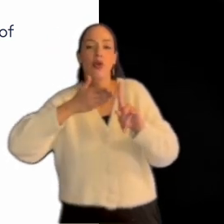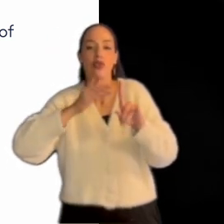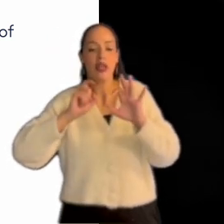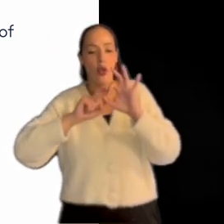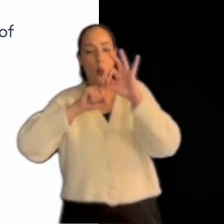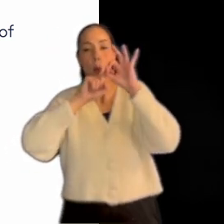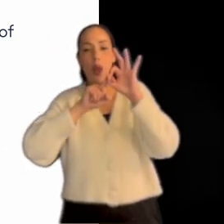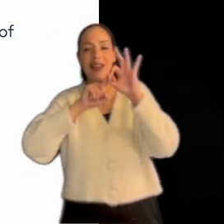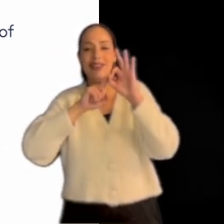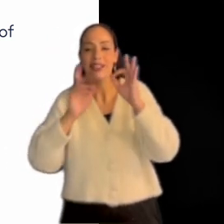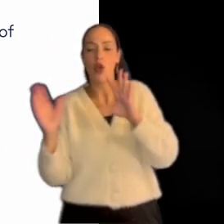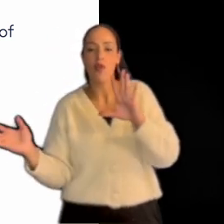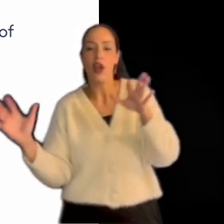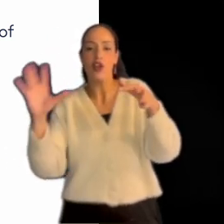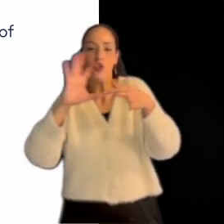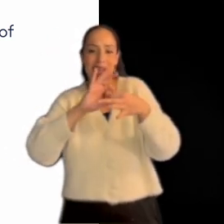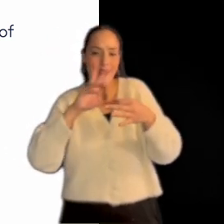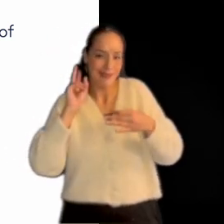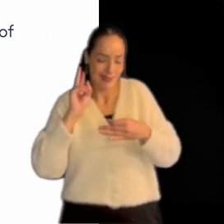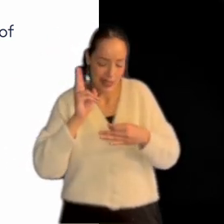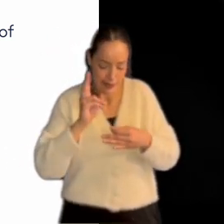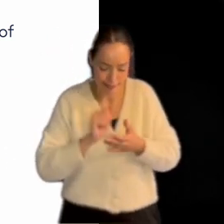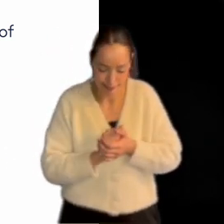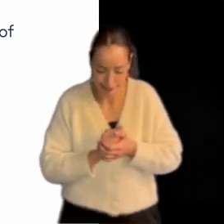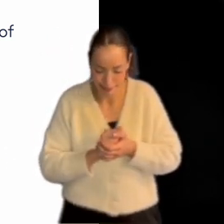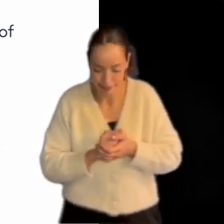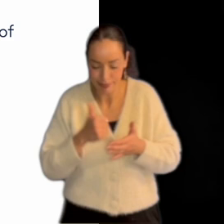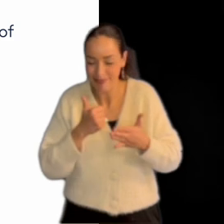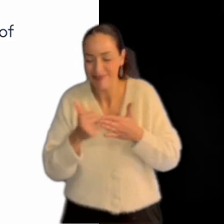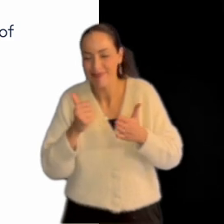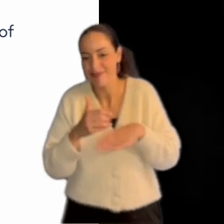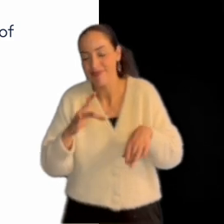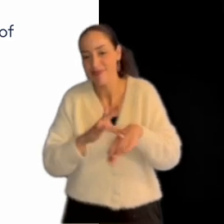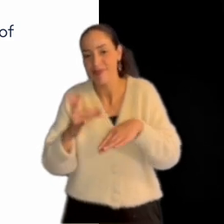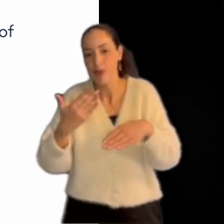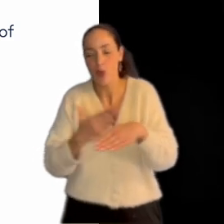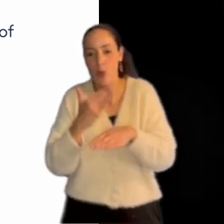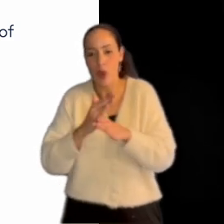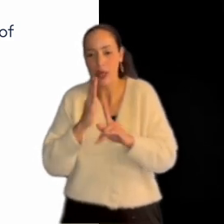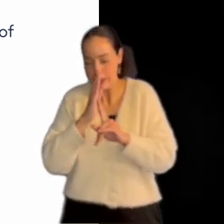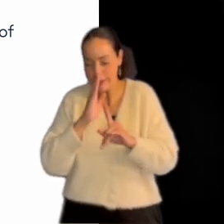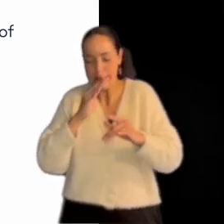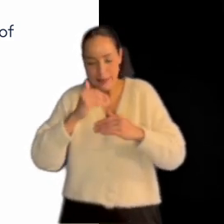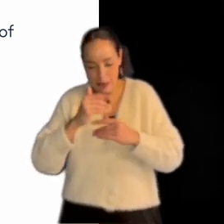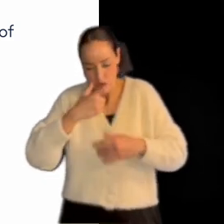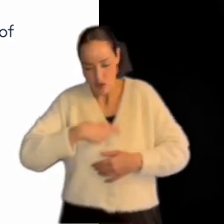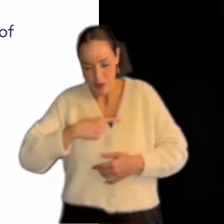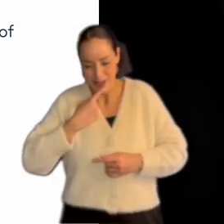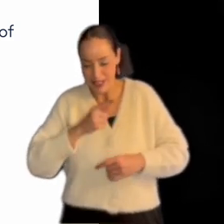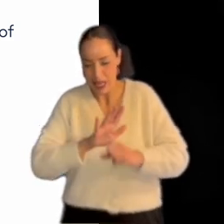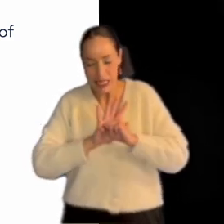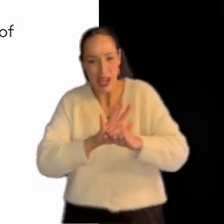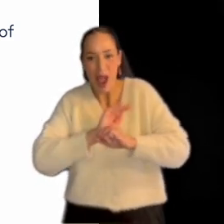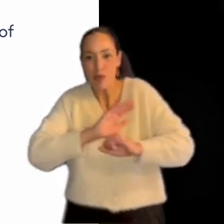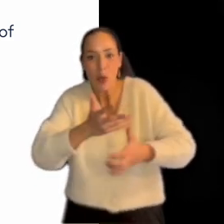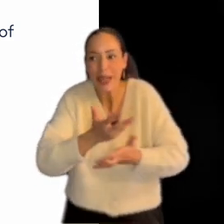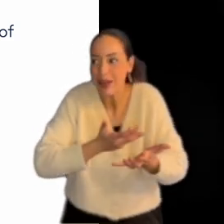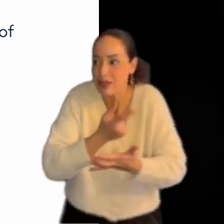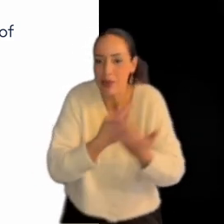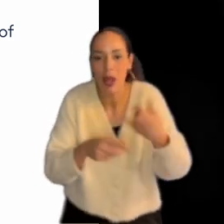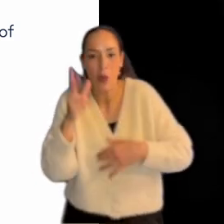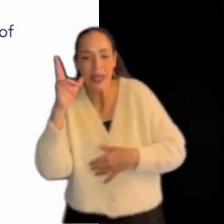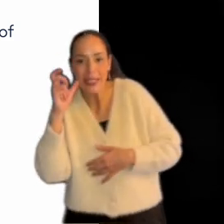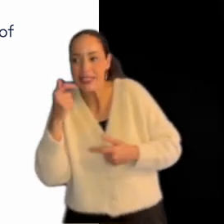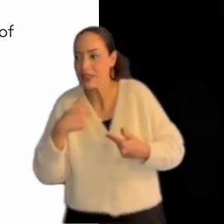tell me of their limitations. They are not a counsellor, they just listened, they just checked in with someone, they just met them for a walk or for a